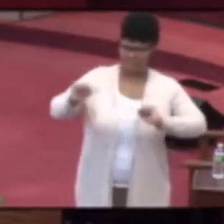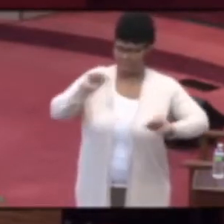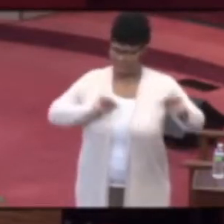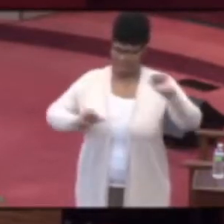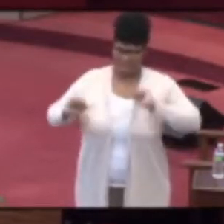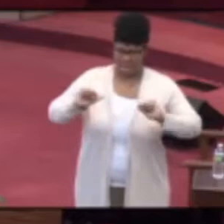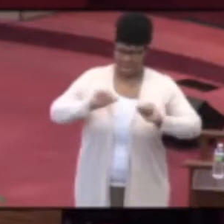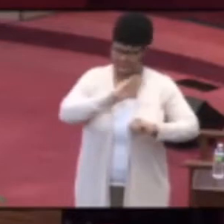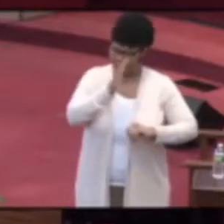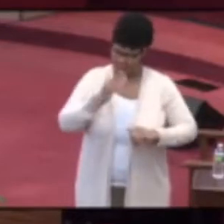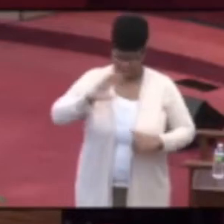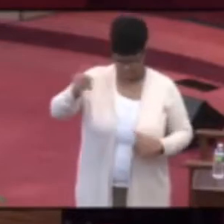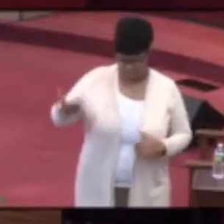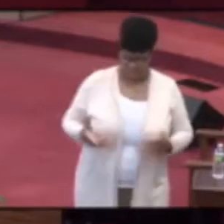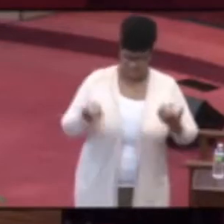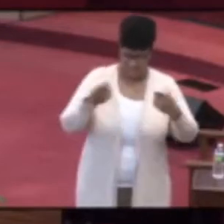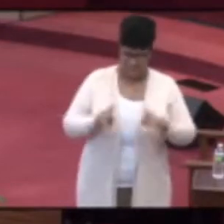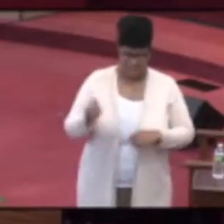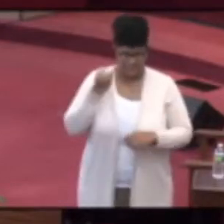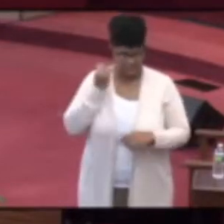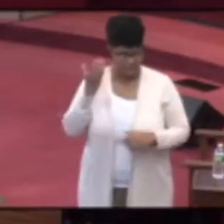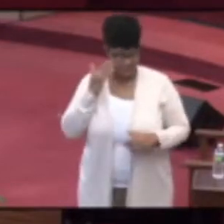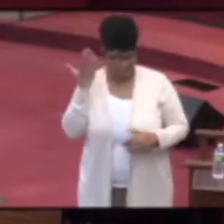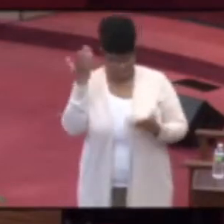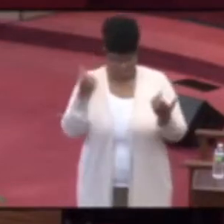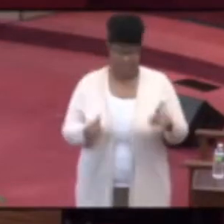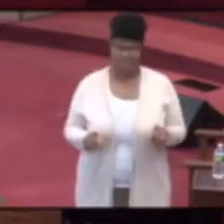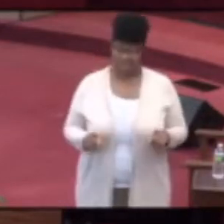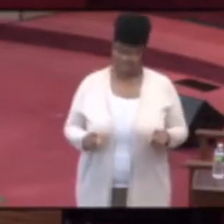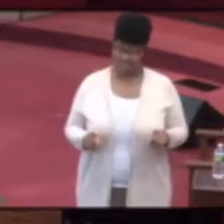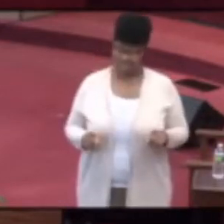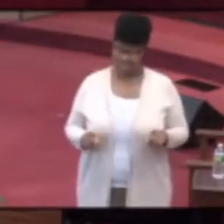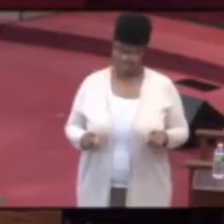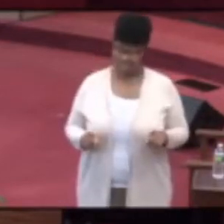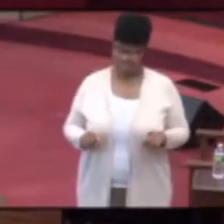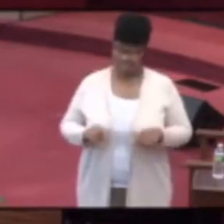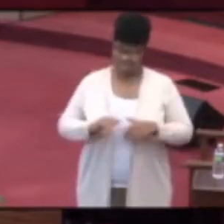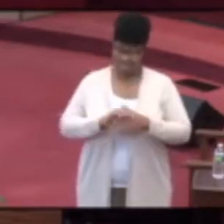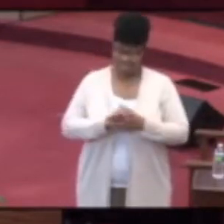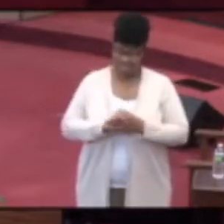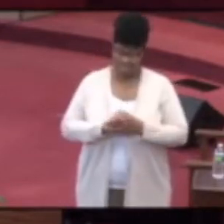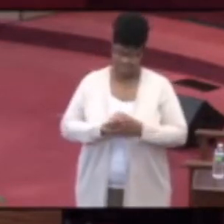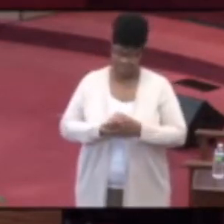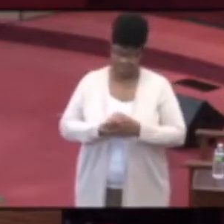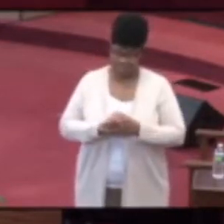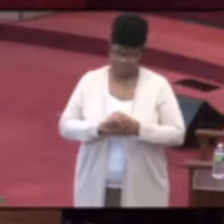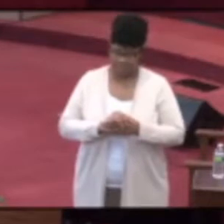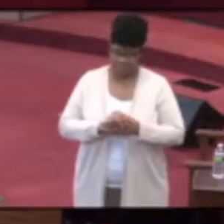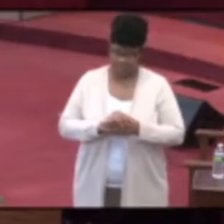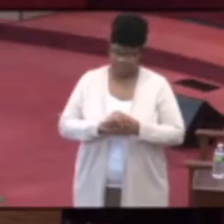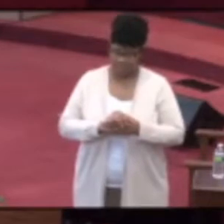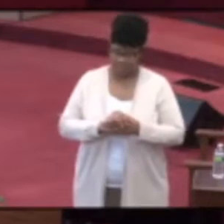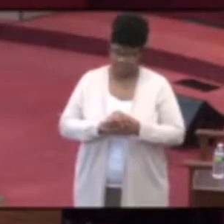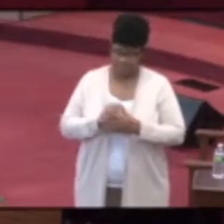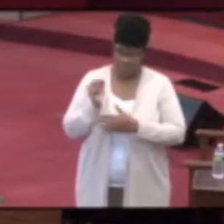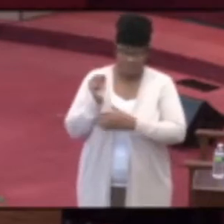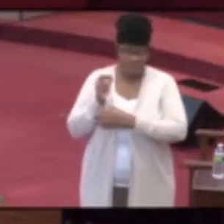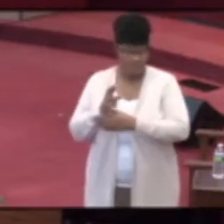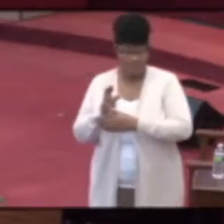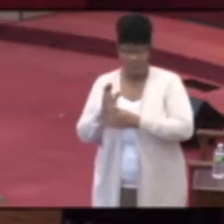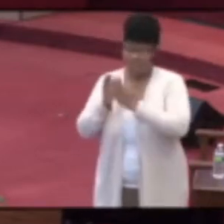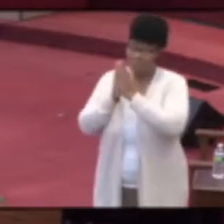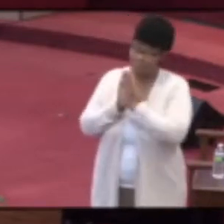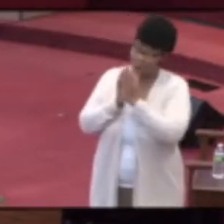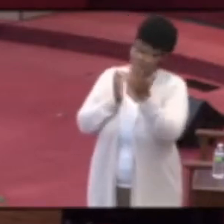they would have never invited into their lives if they knew it would end up like this? or to talk to